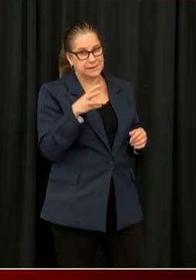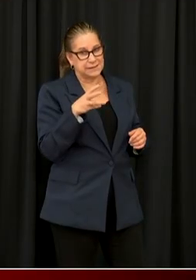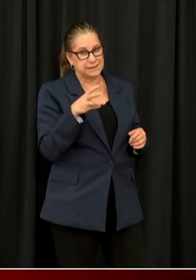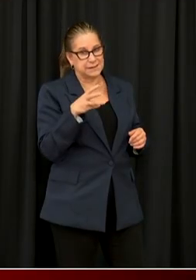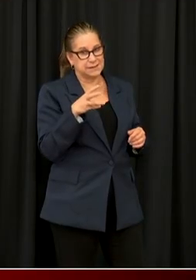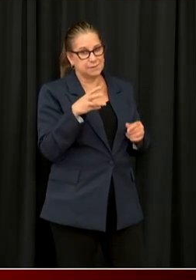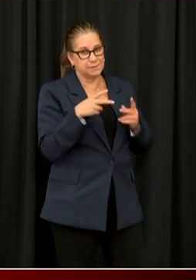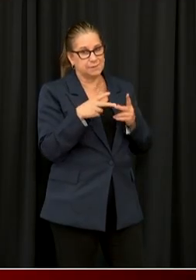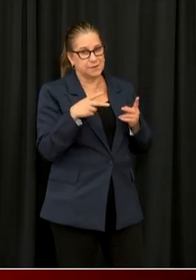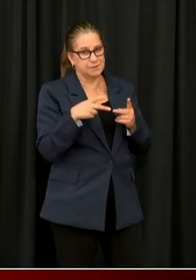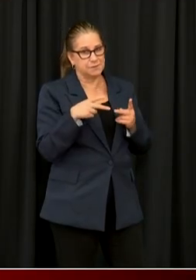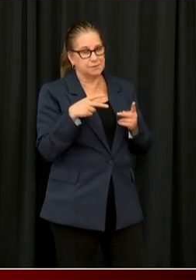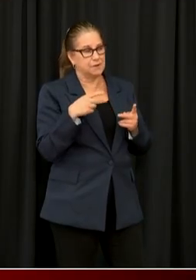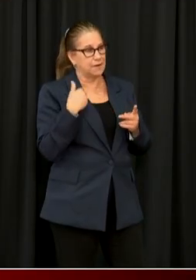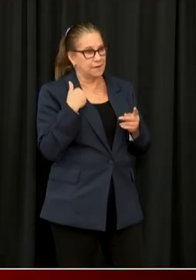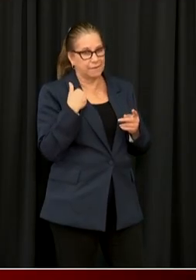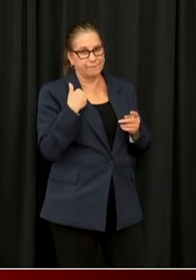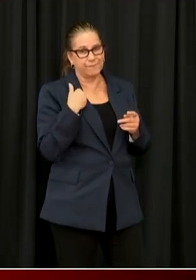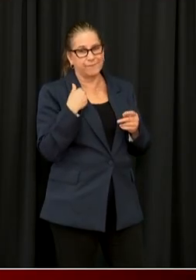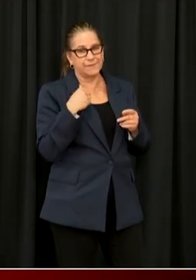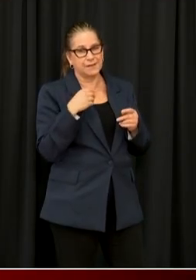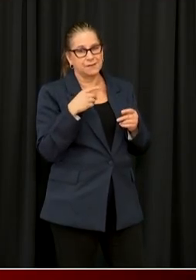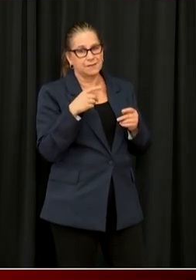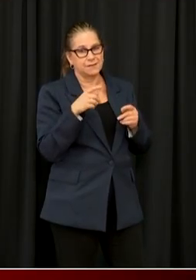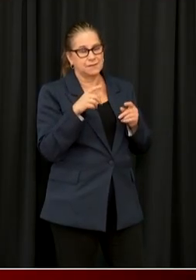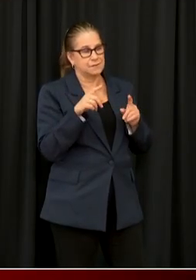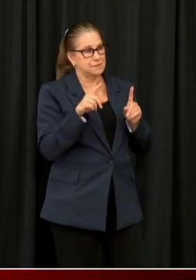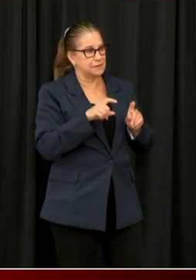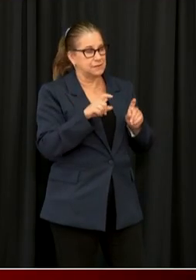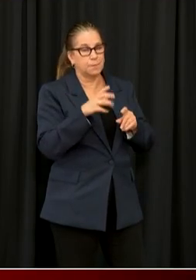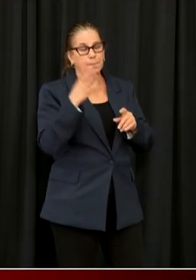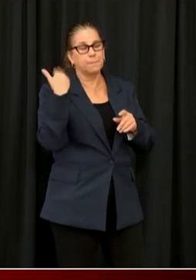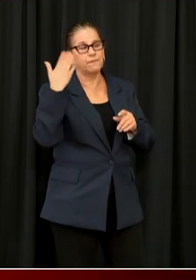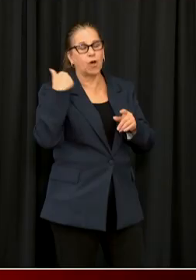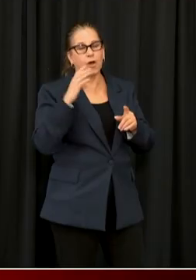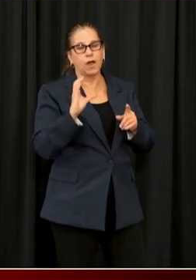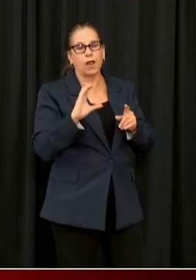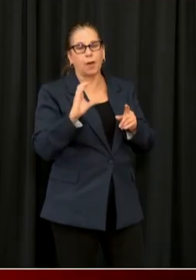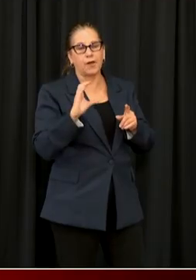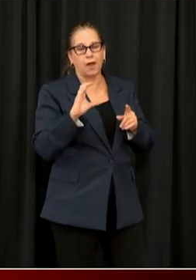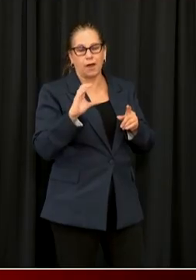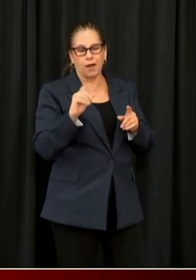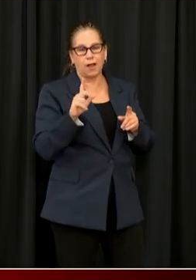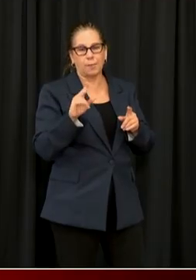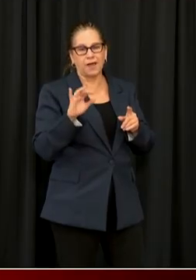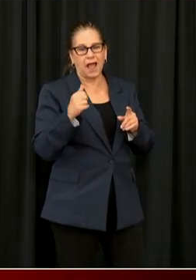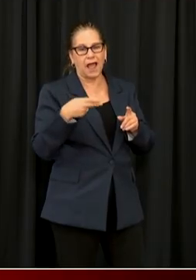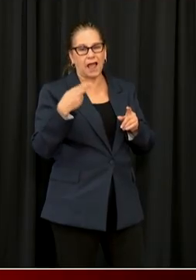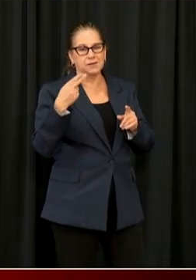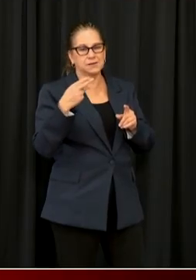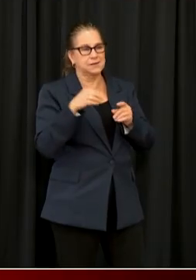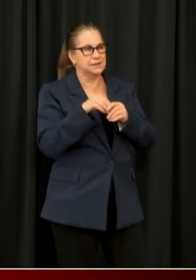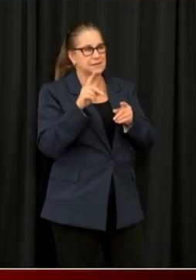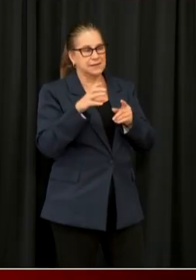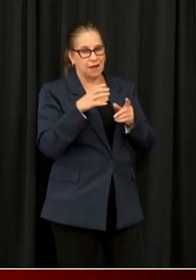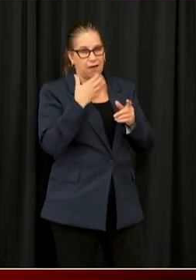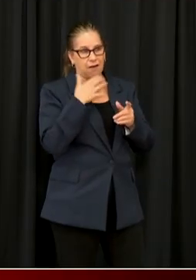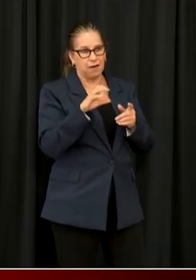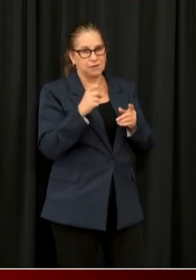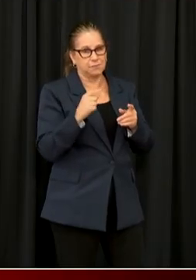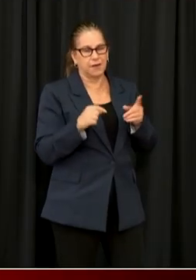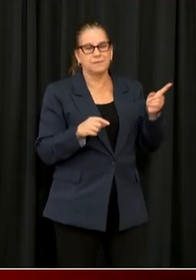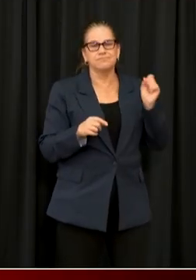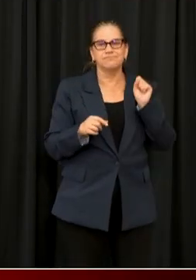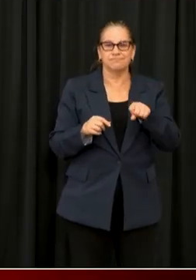hotspots. Are those still areas of concern? Yes, that is still where we're seeing a high, what we call a high